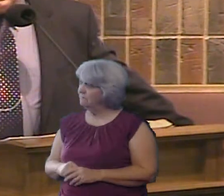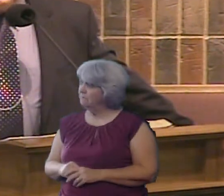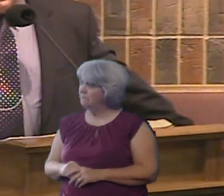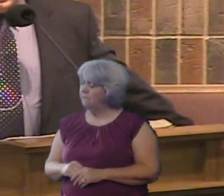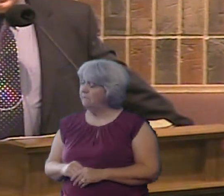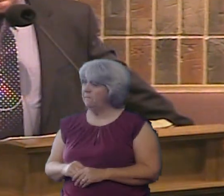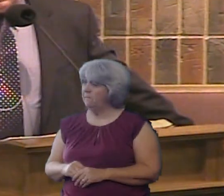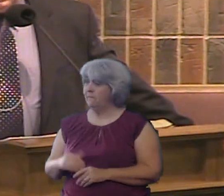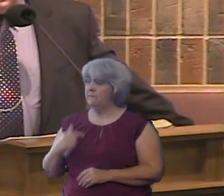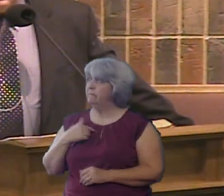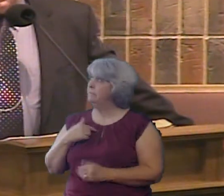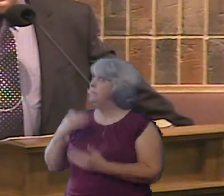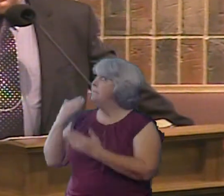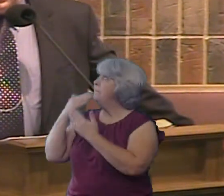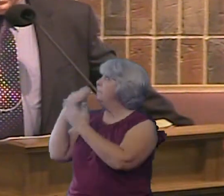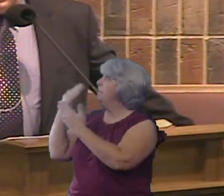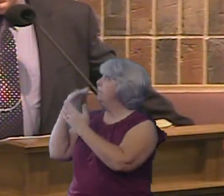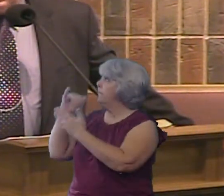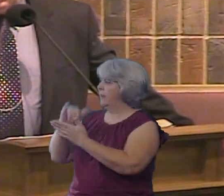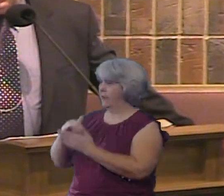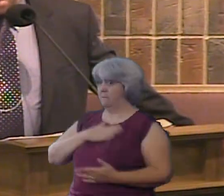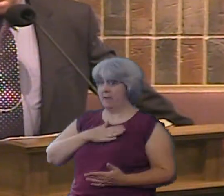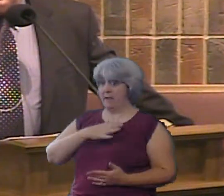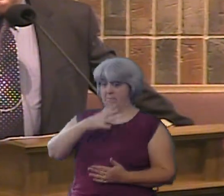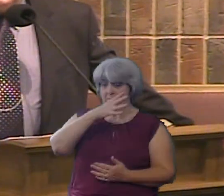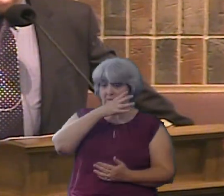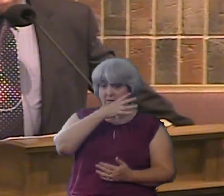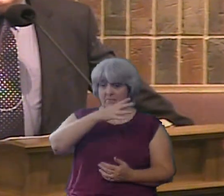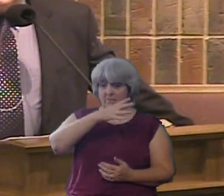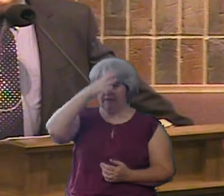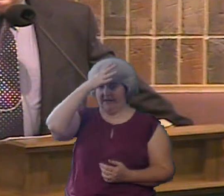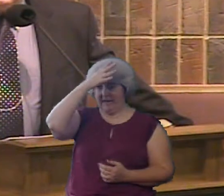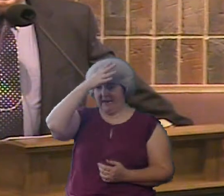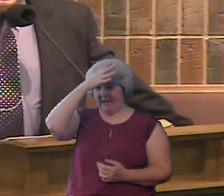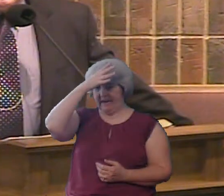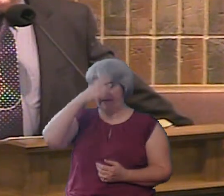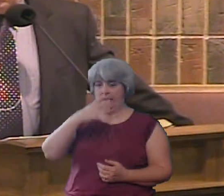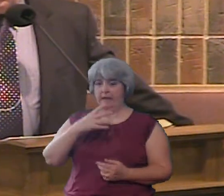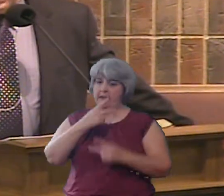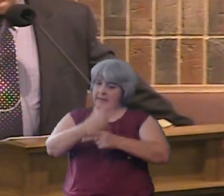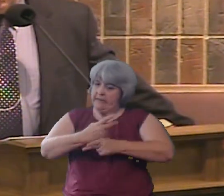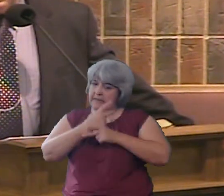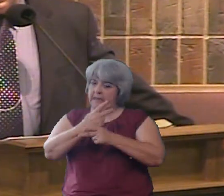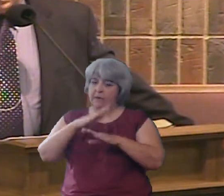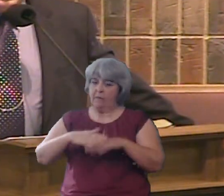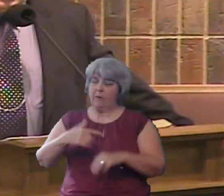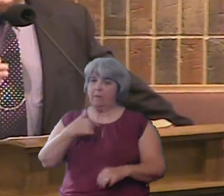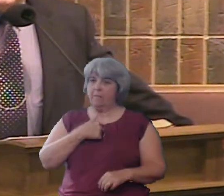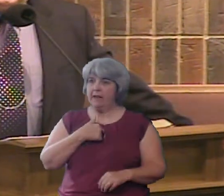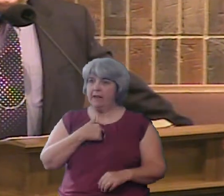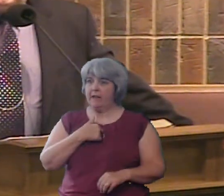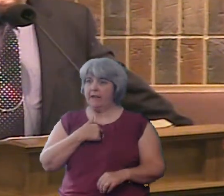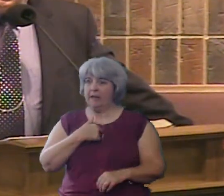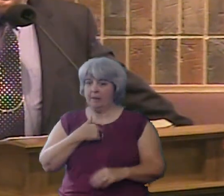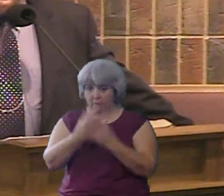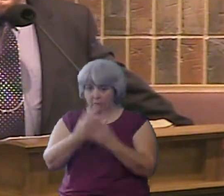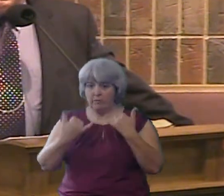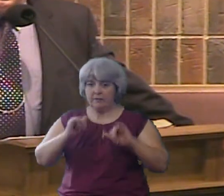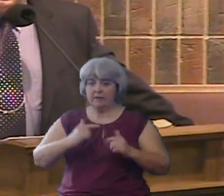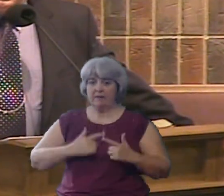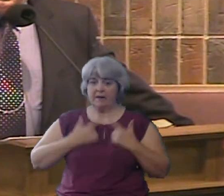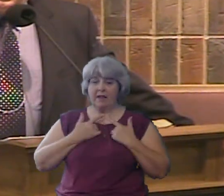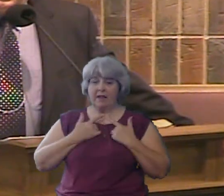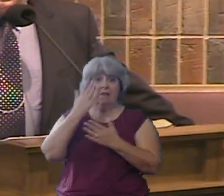I'm thankful that I had a parent, my mom and a dad growing up, that took care of me. I'm glad I didn't grow up in an orphanage like some in this room.